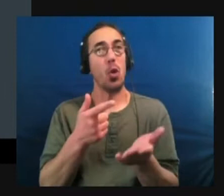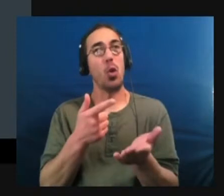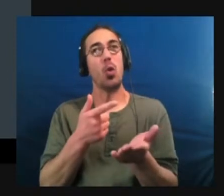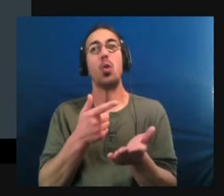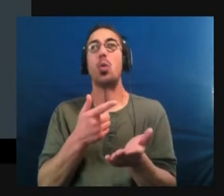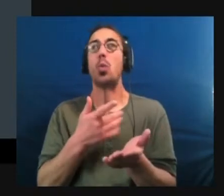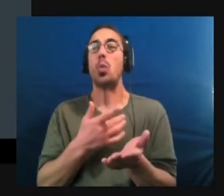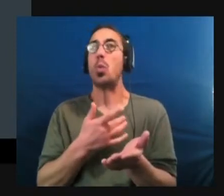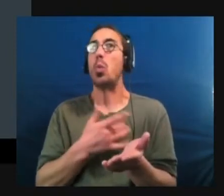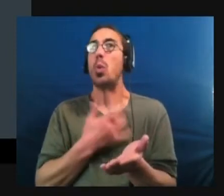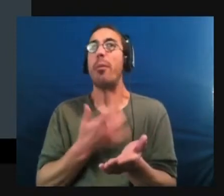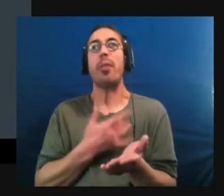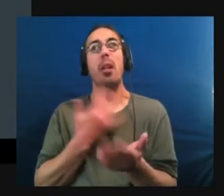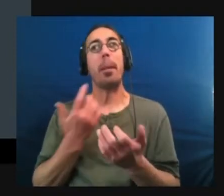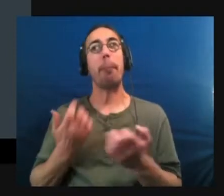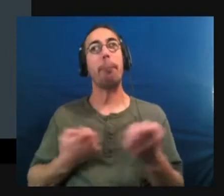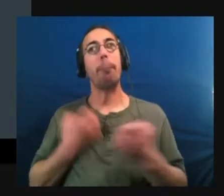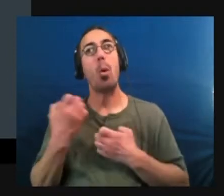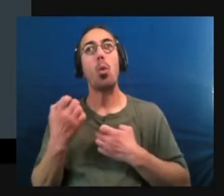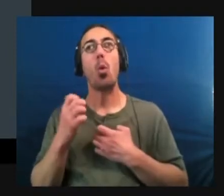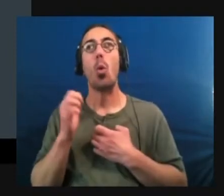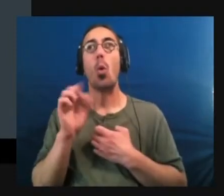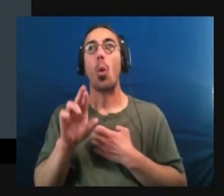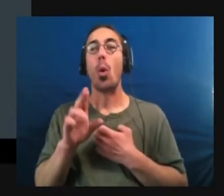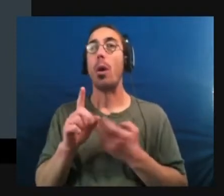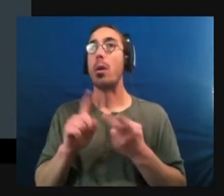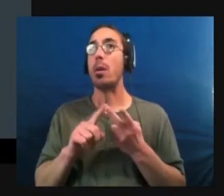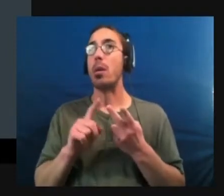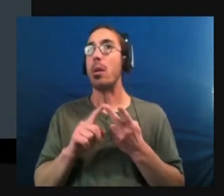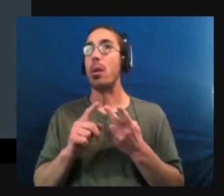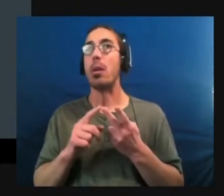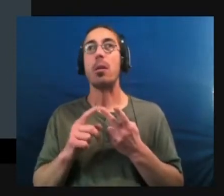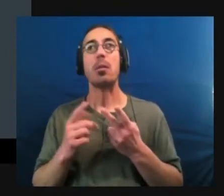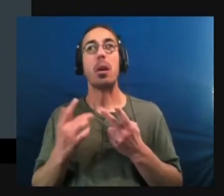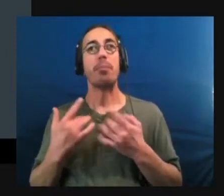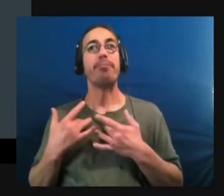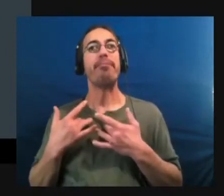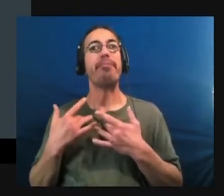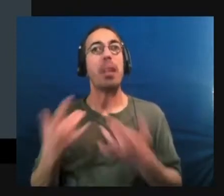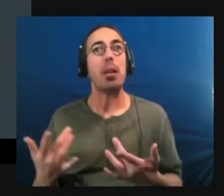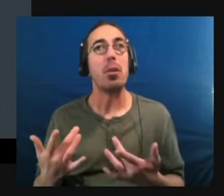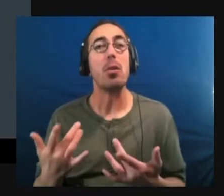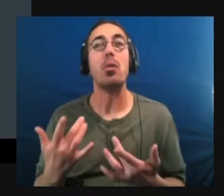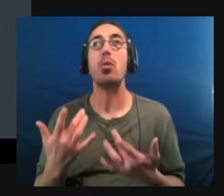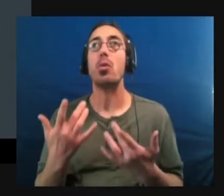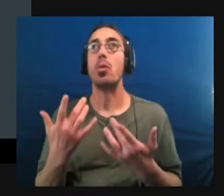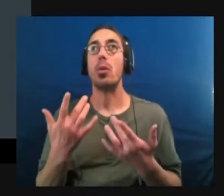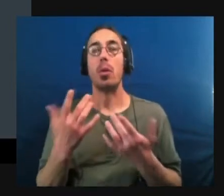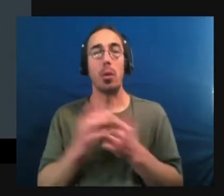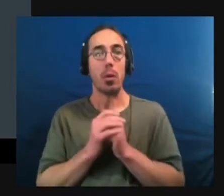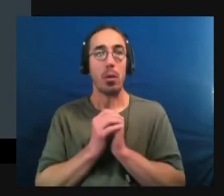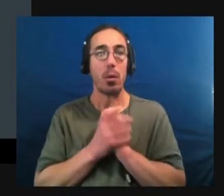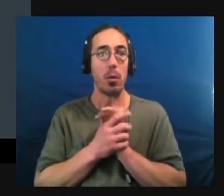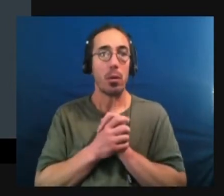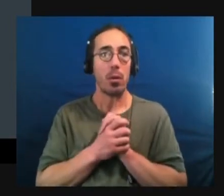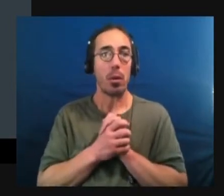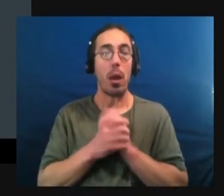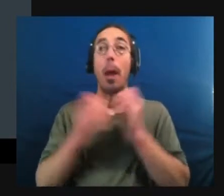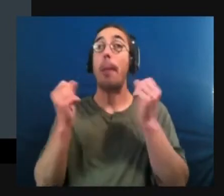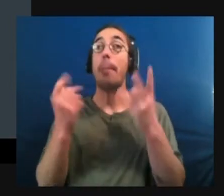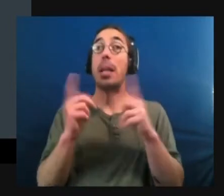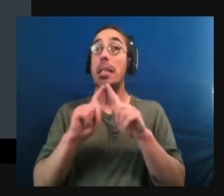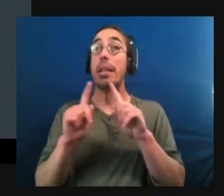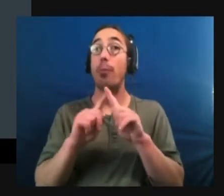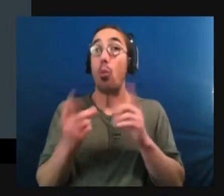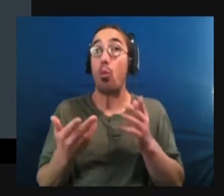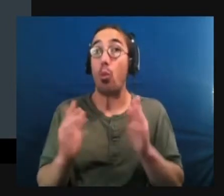may be an emotion, it may be the sensation of needing to move. There's lots of ways